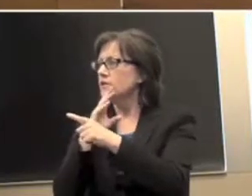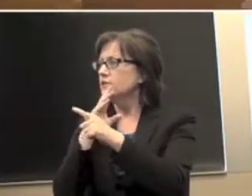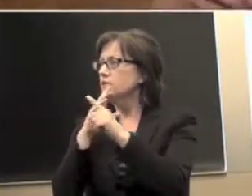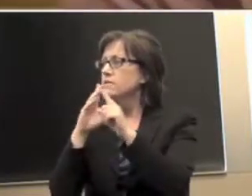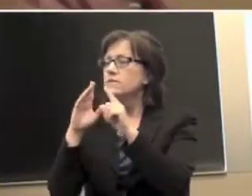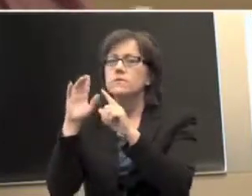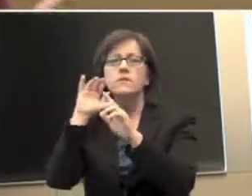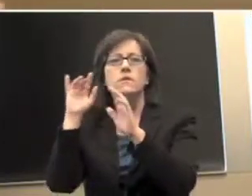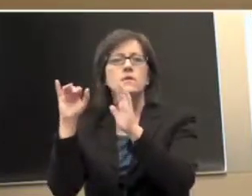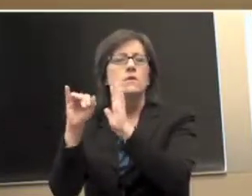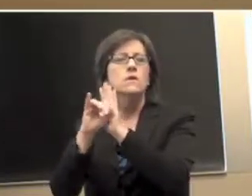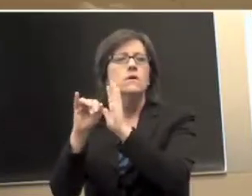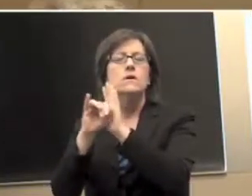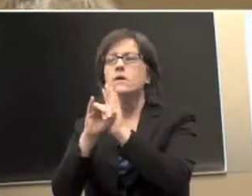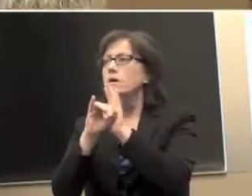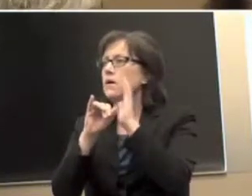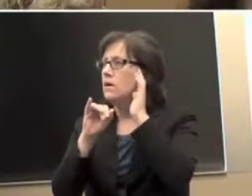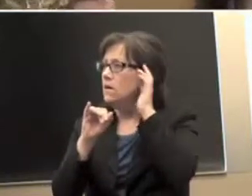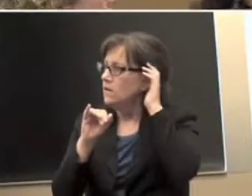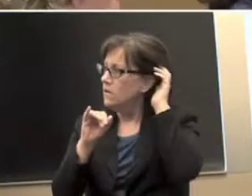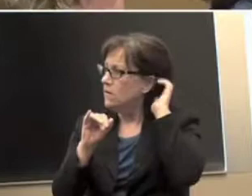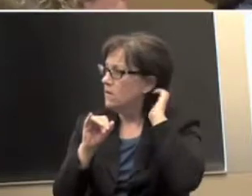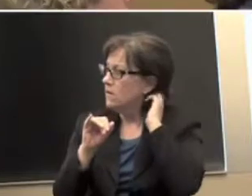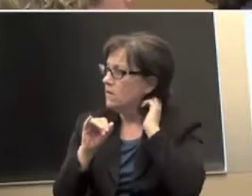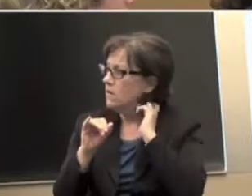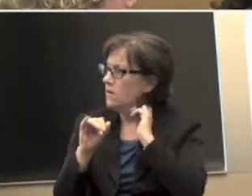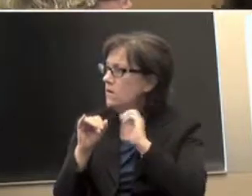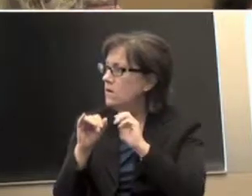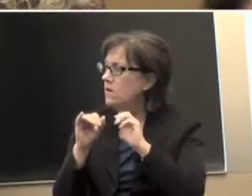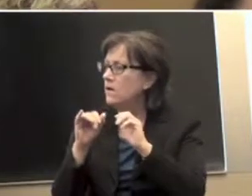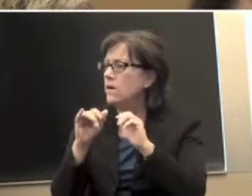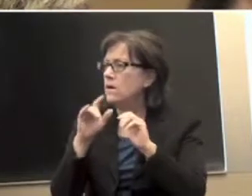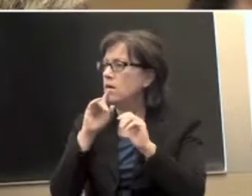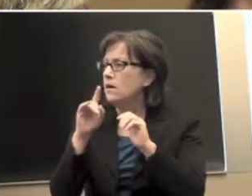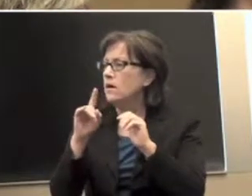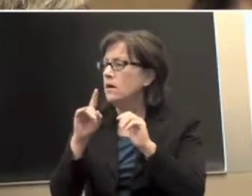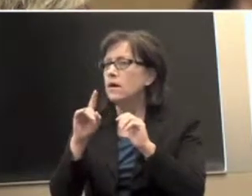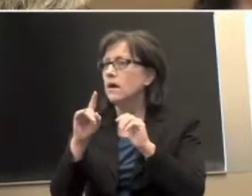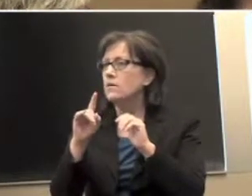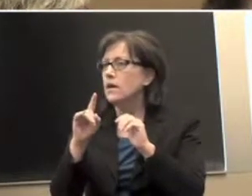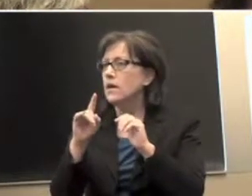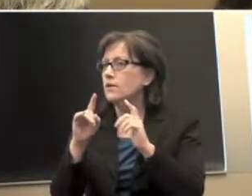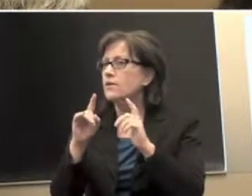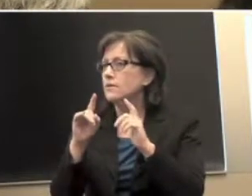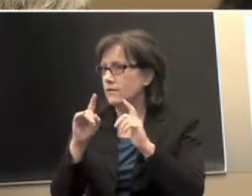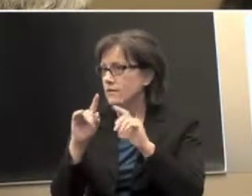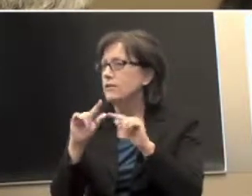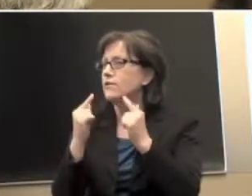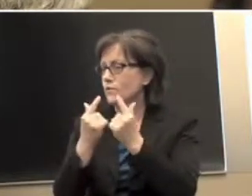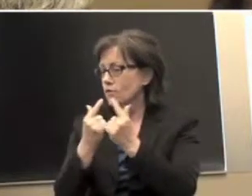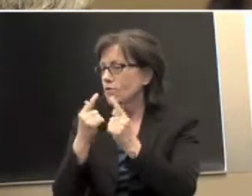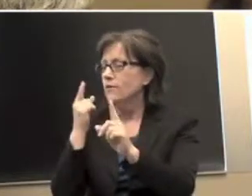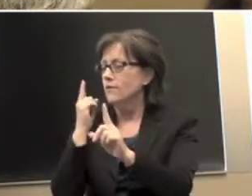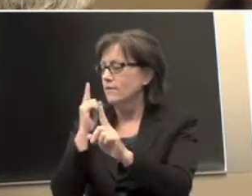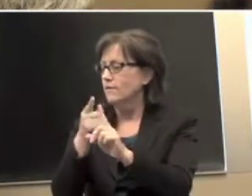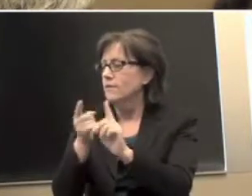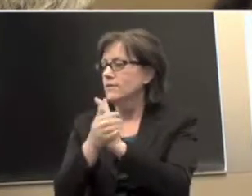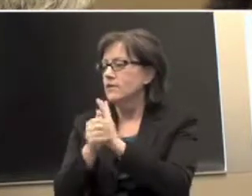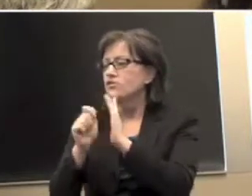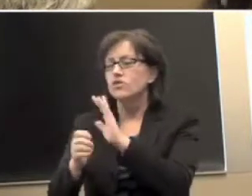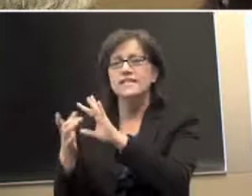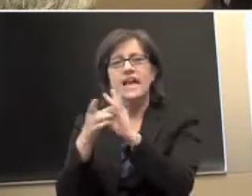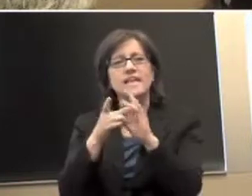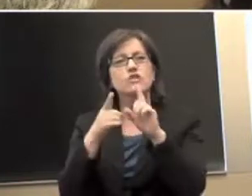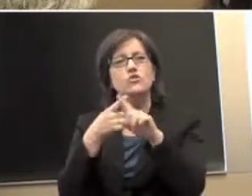should be tying back to Say that what louder. we put in. Really loud. It's the group goal and the group skill should tie into what is on here.